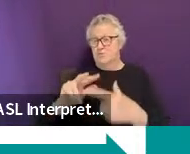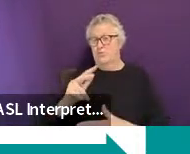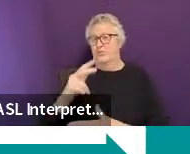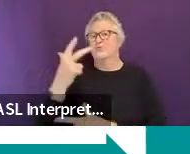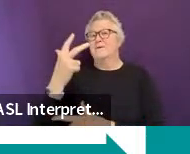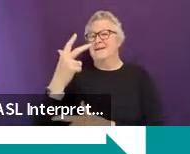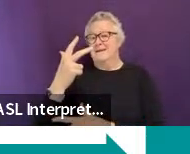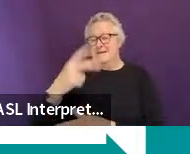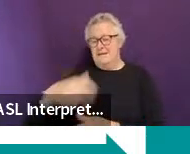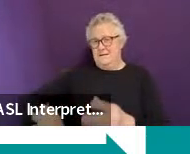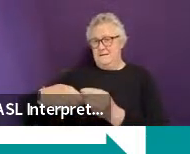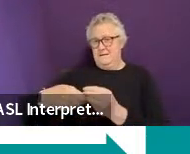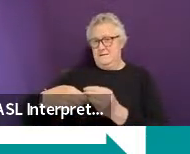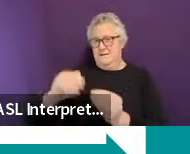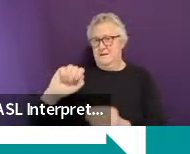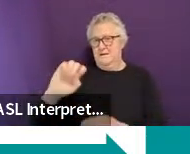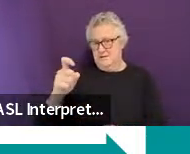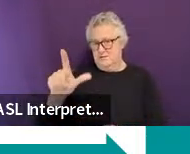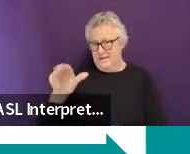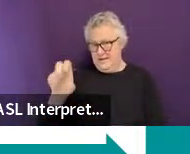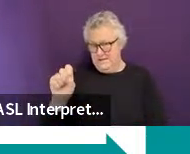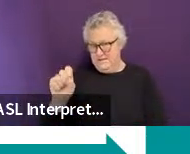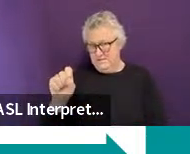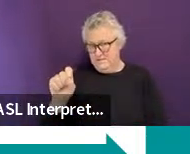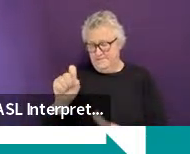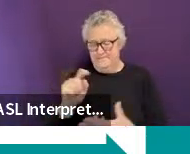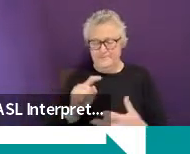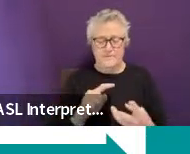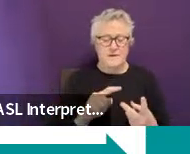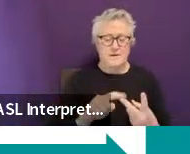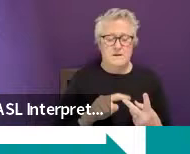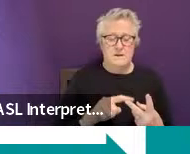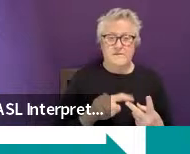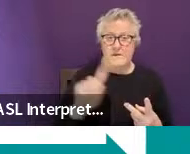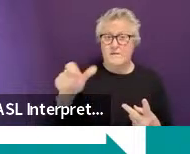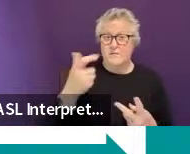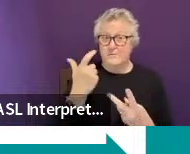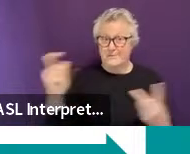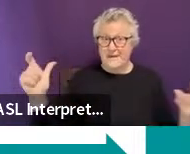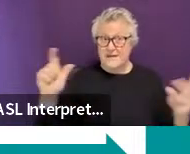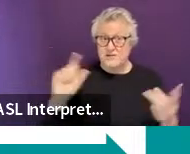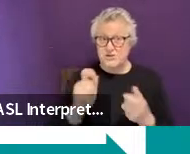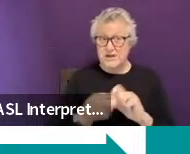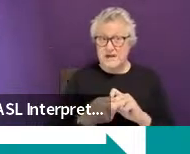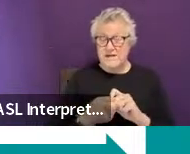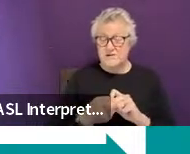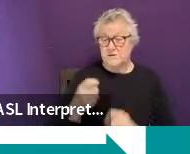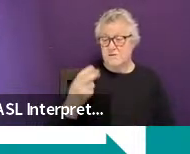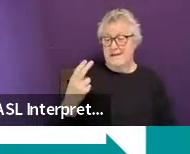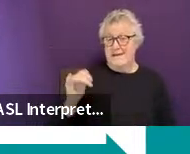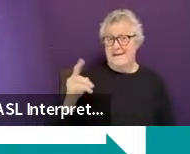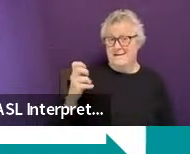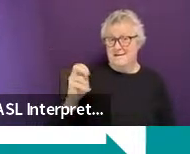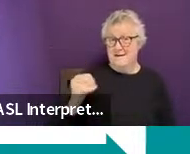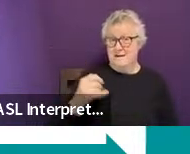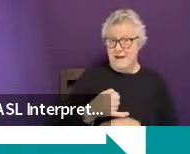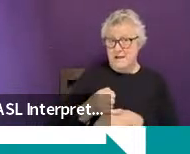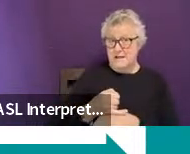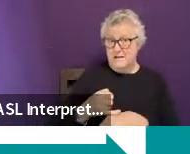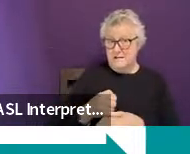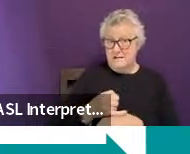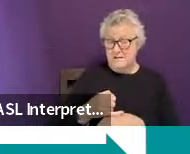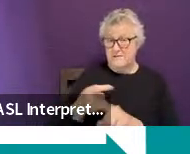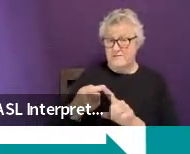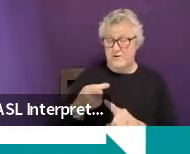effort. The other big change would be Hayden Island and Marine Drive from no interchange to